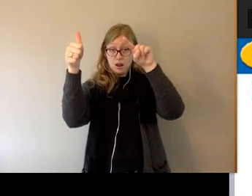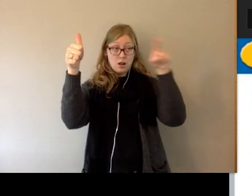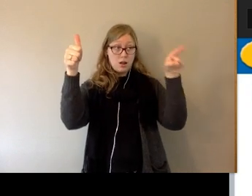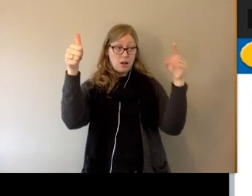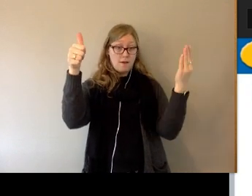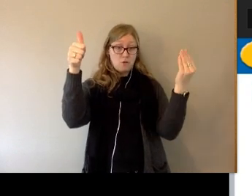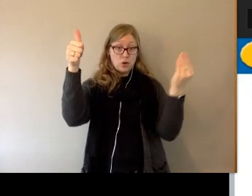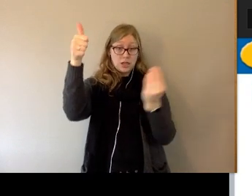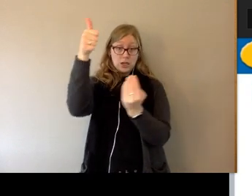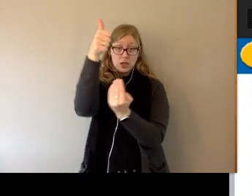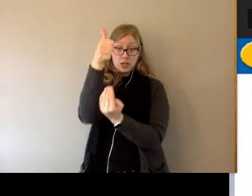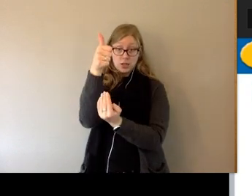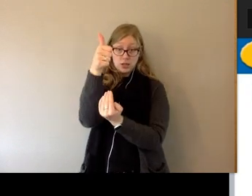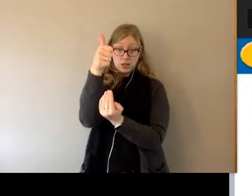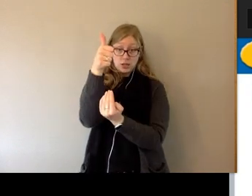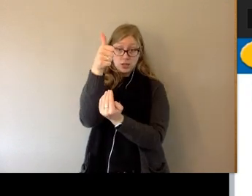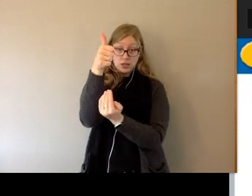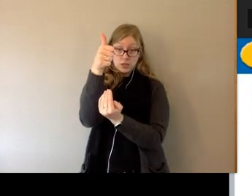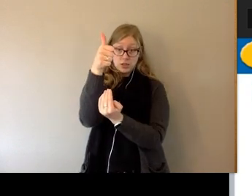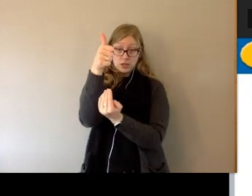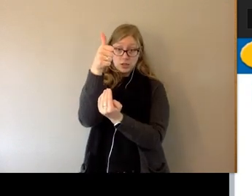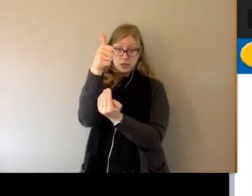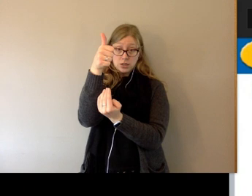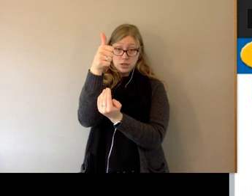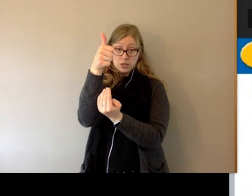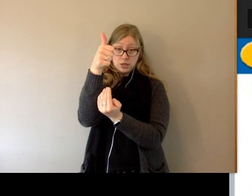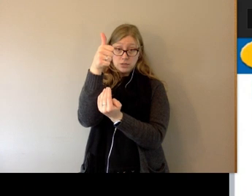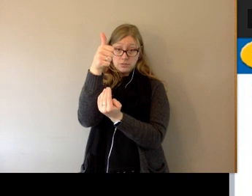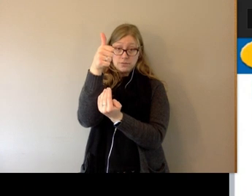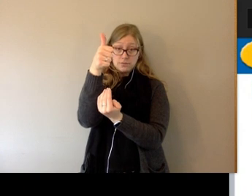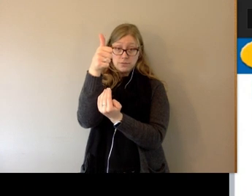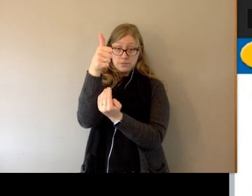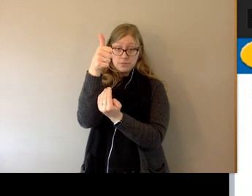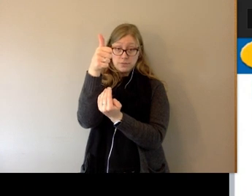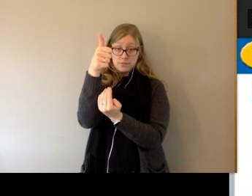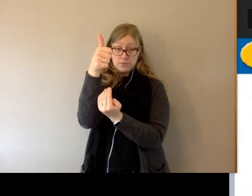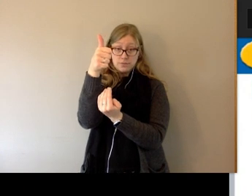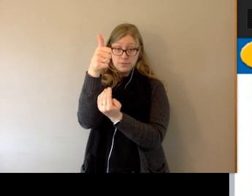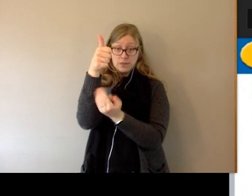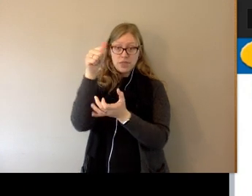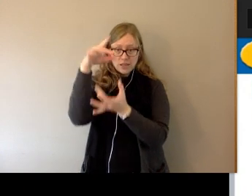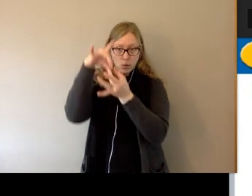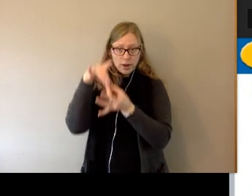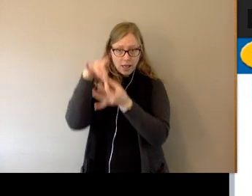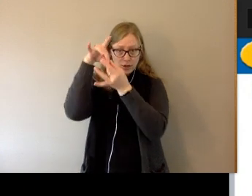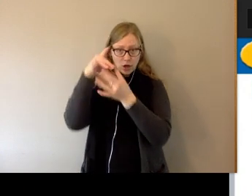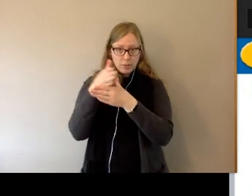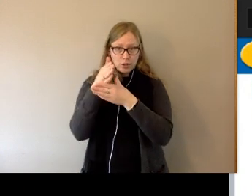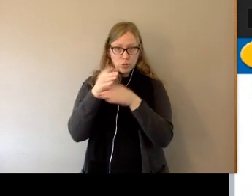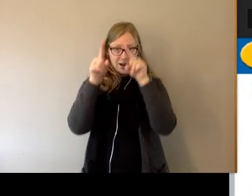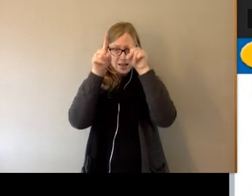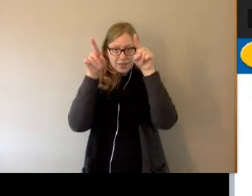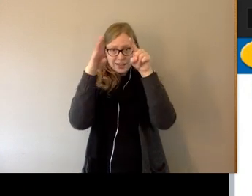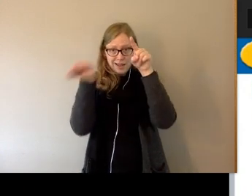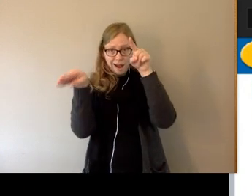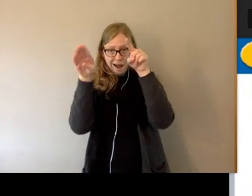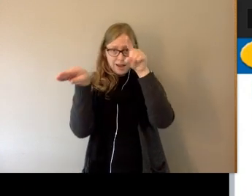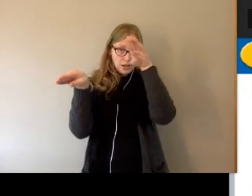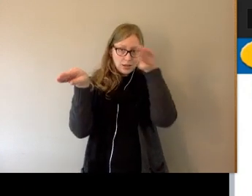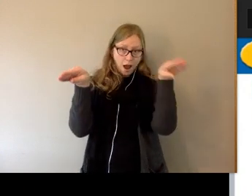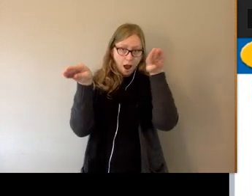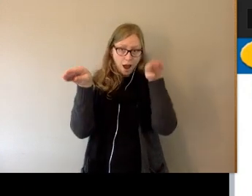14. So 10 is to 14. That's the relationship between the two sides of the triangle.